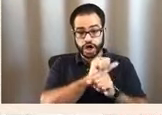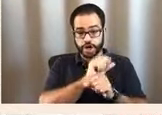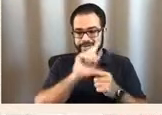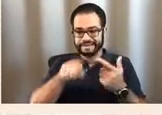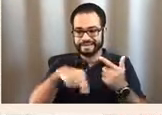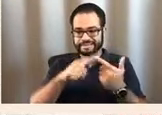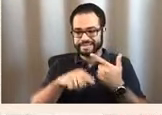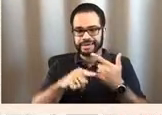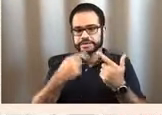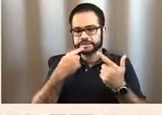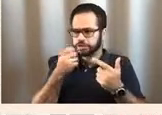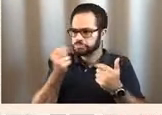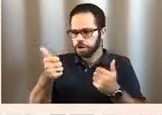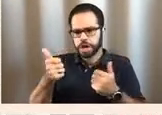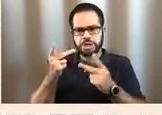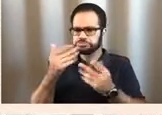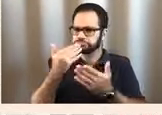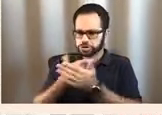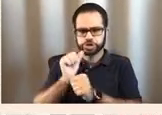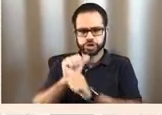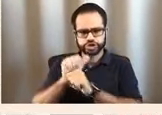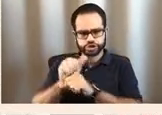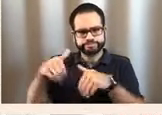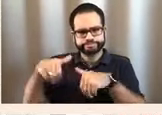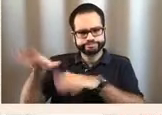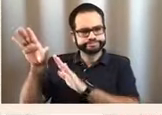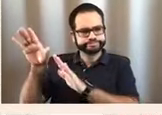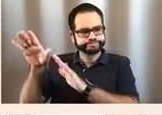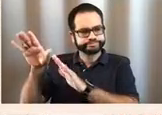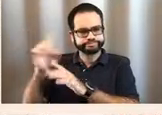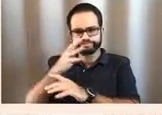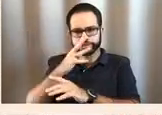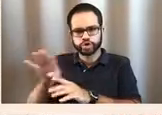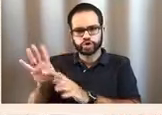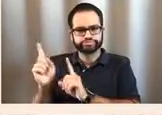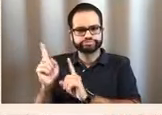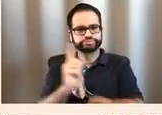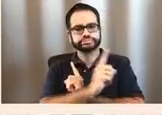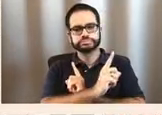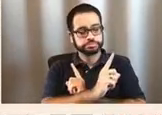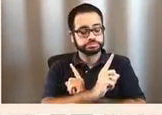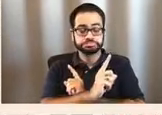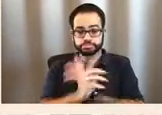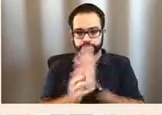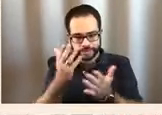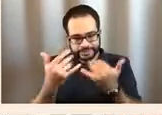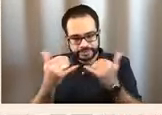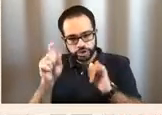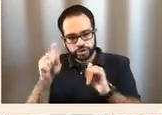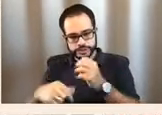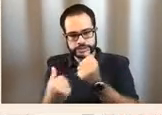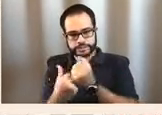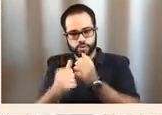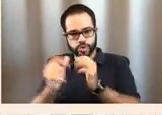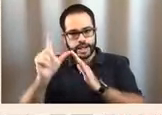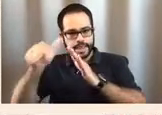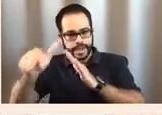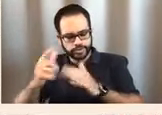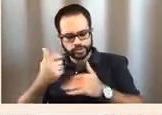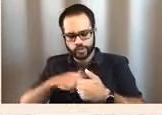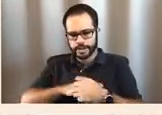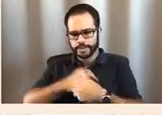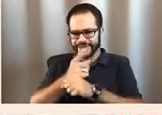great, you're doing a good job, and then walk away and leave them. They may still need supports. And so we make sure, working with